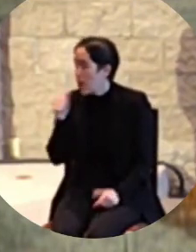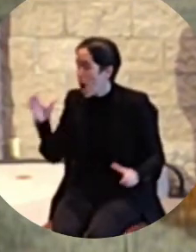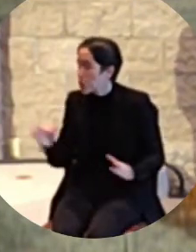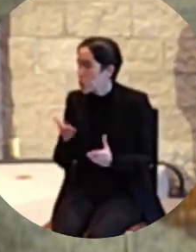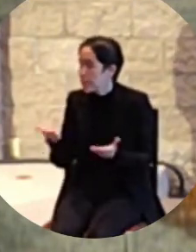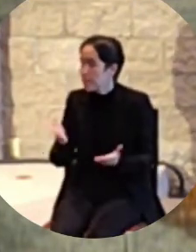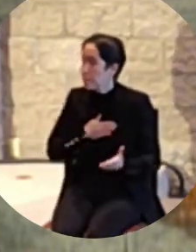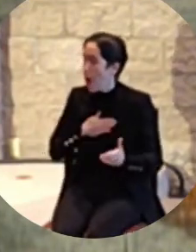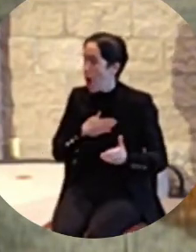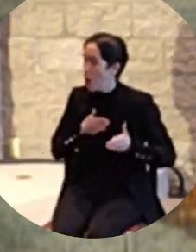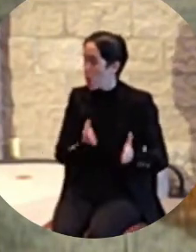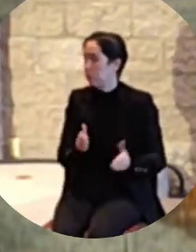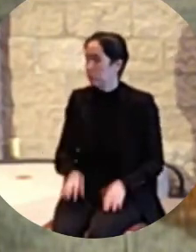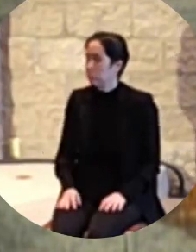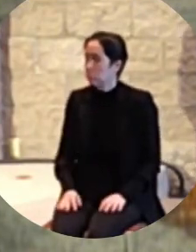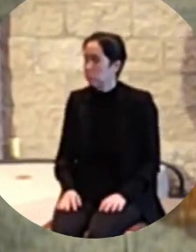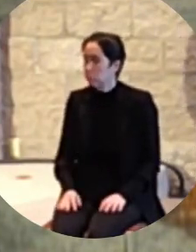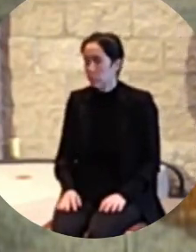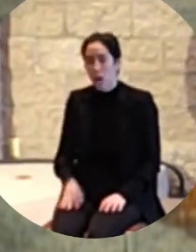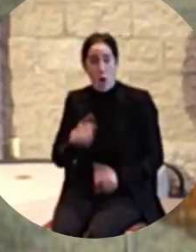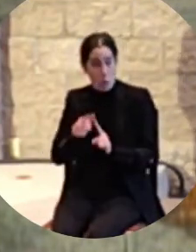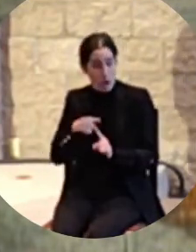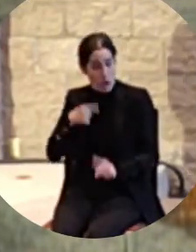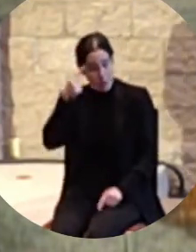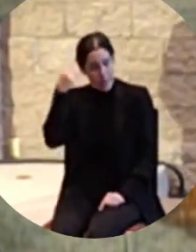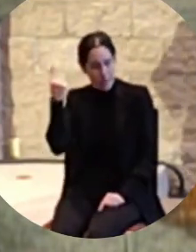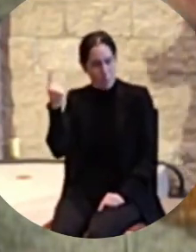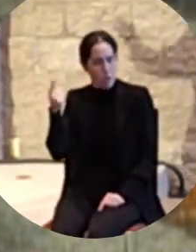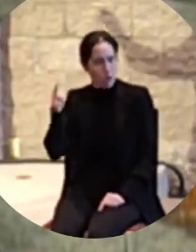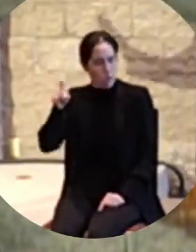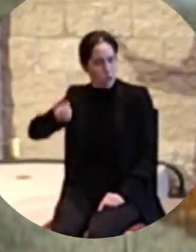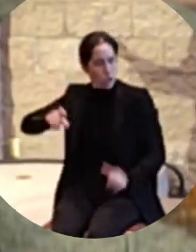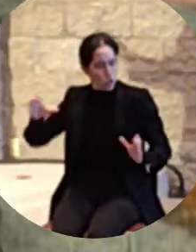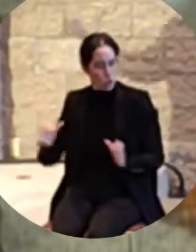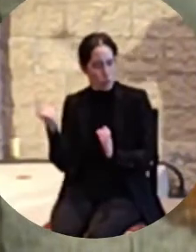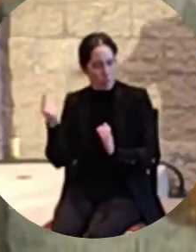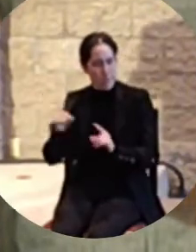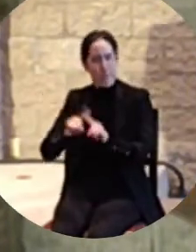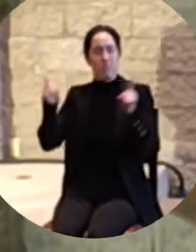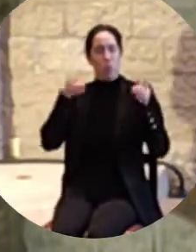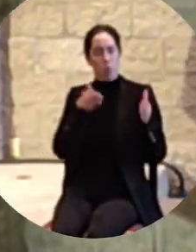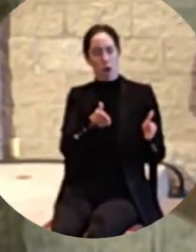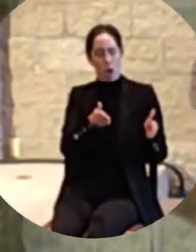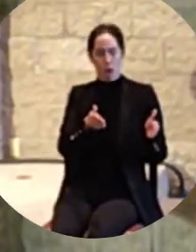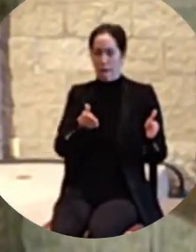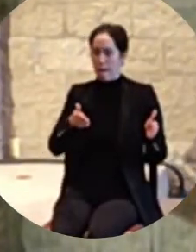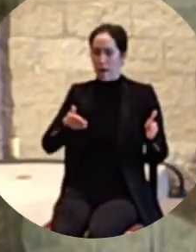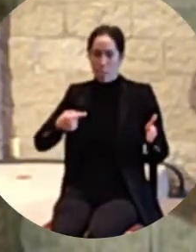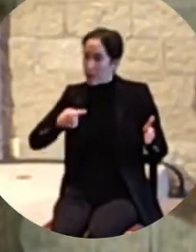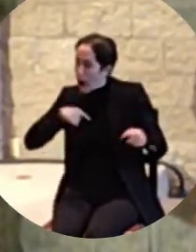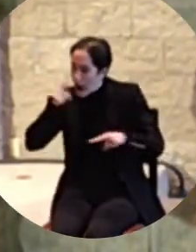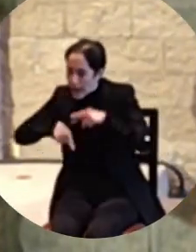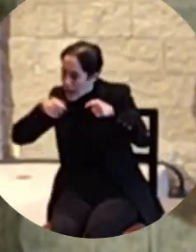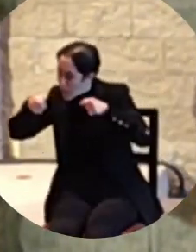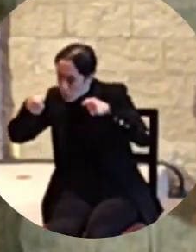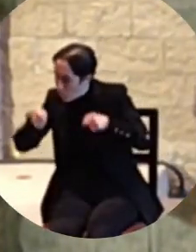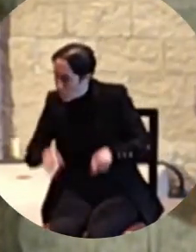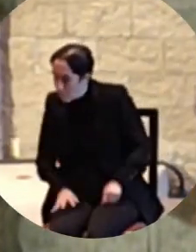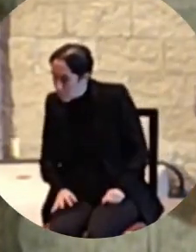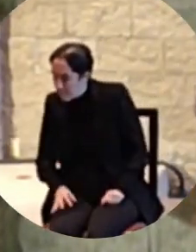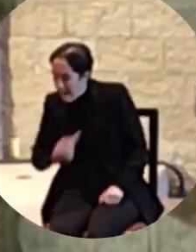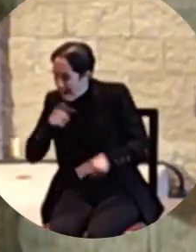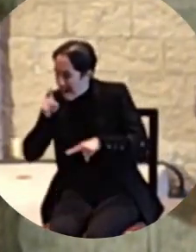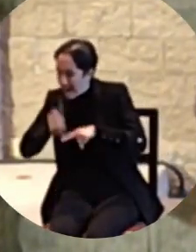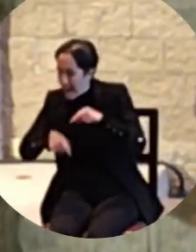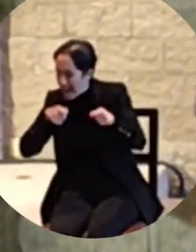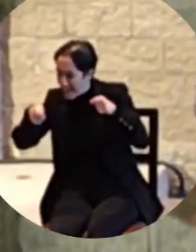when I think that someone should be doing it a different way, and I have no power over them whatsoever, and I still think that they should be